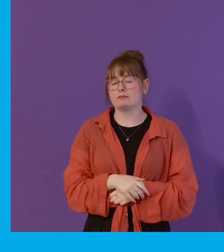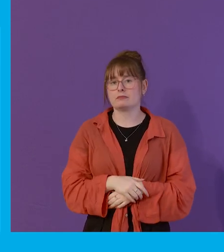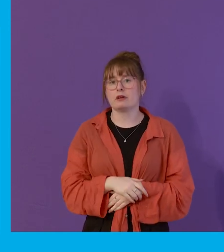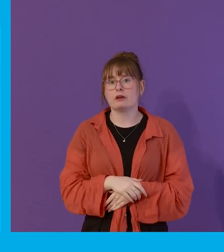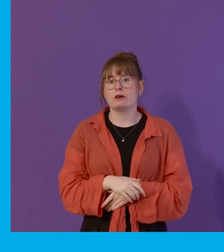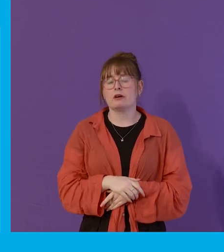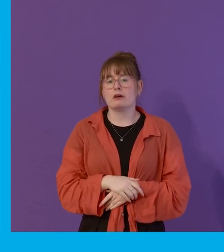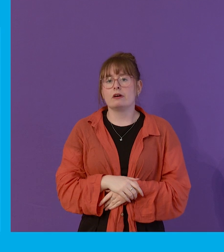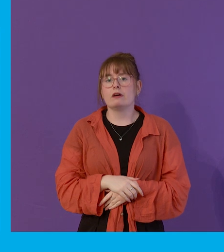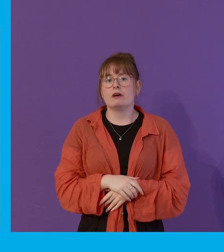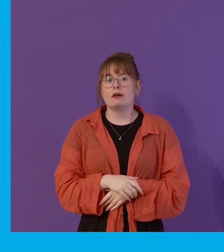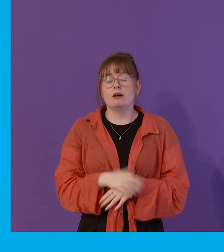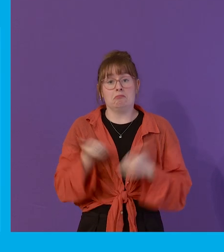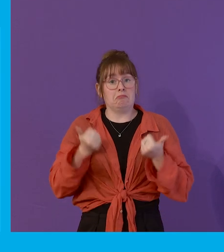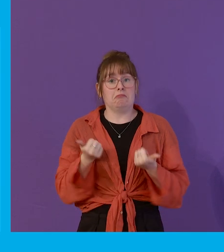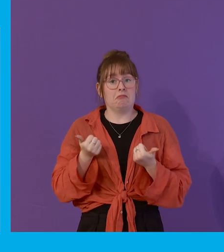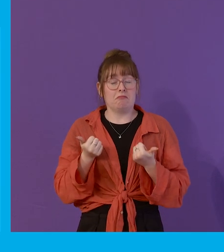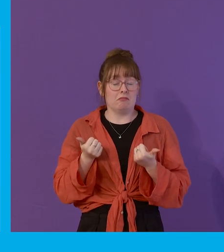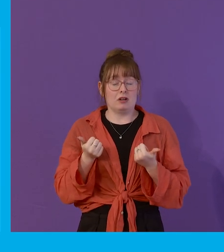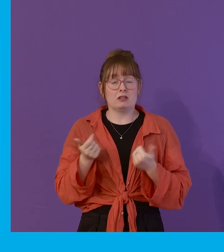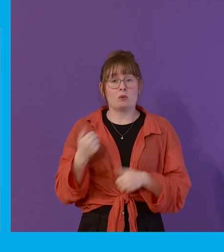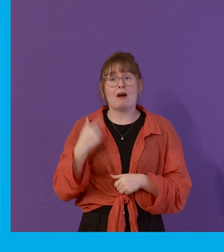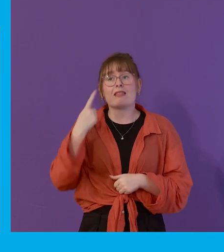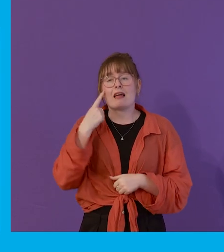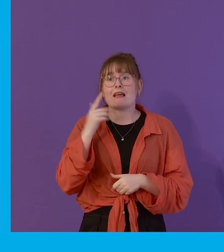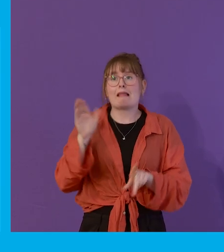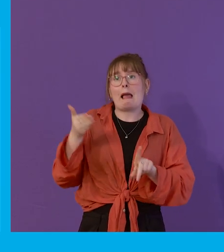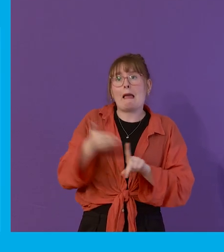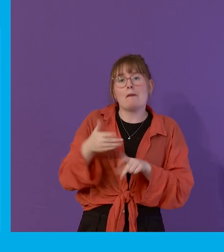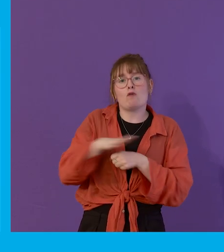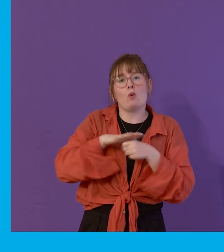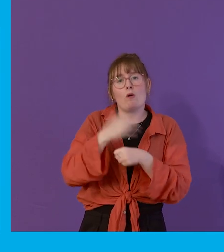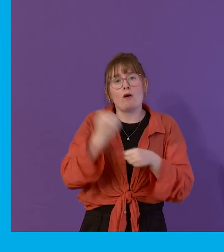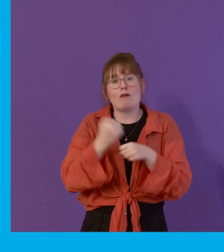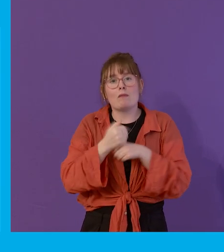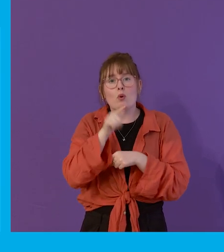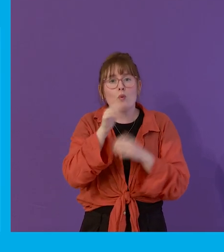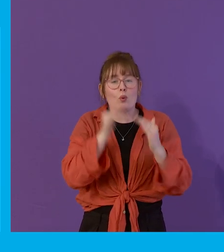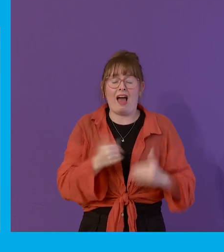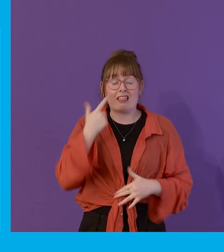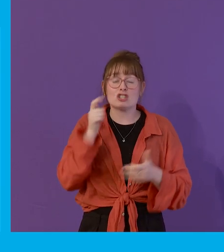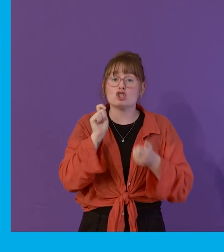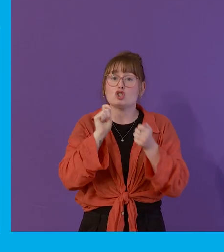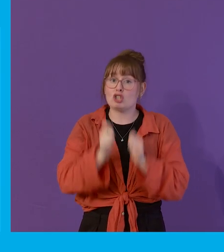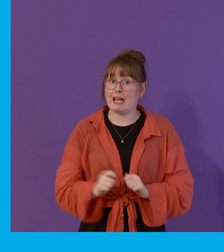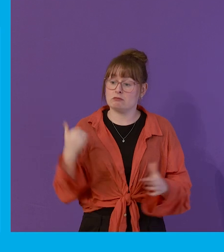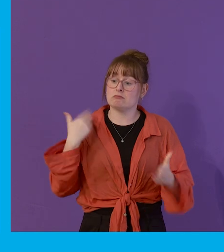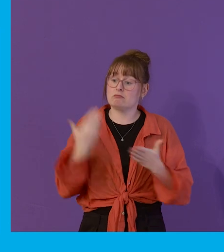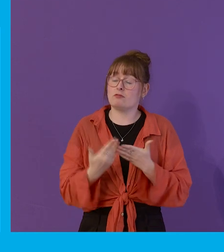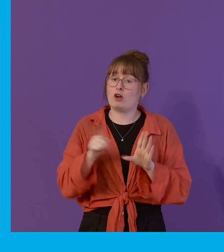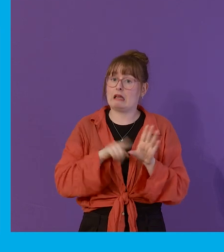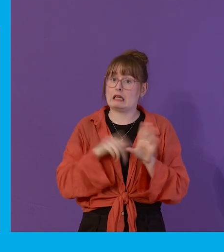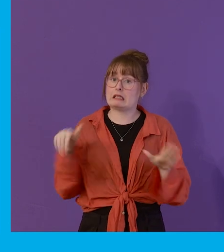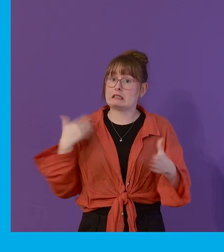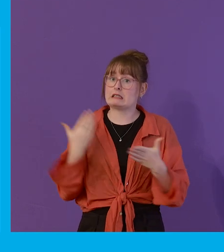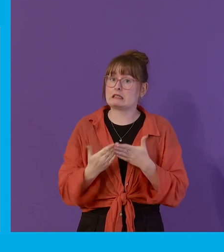That's great. So yeah, I think the purposes of local government have changed a lot over recent years. I